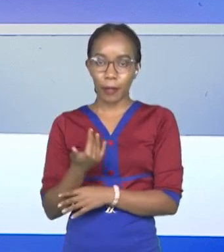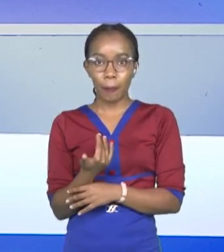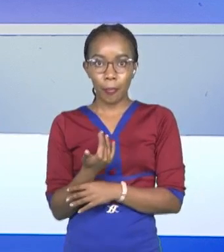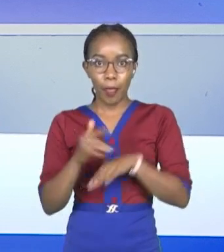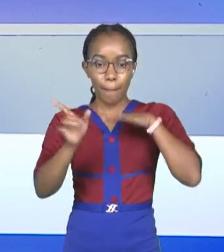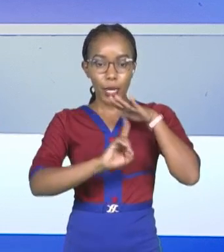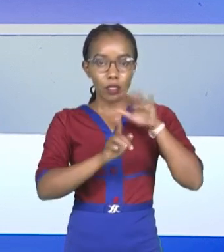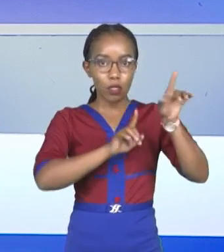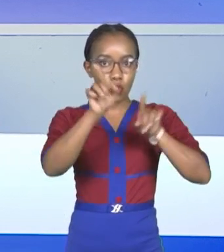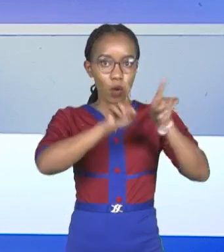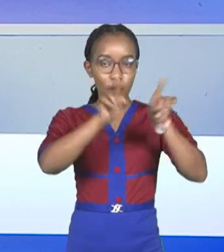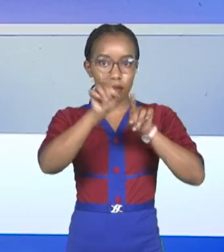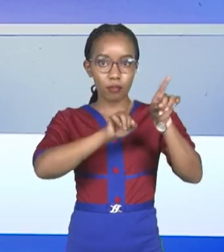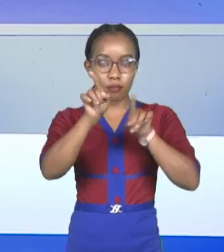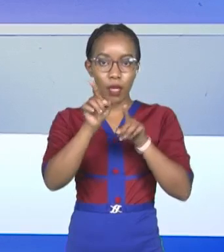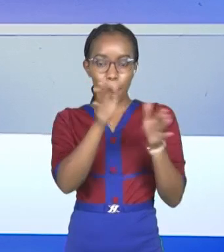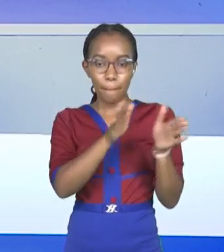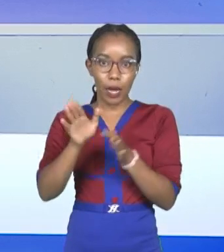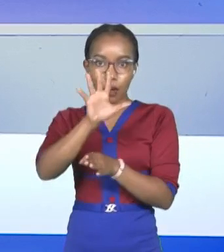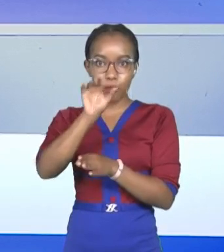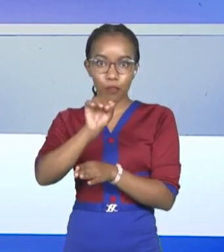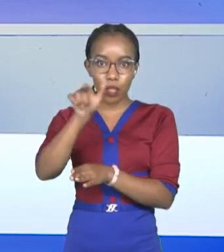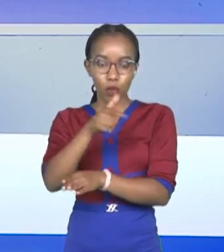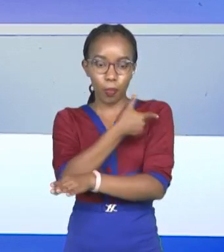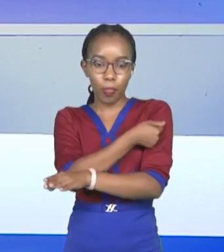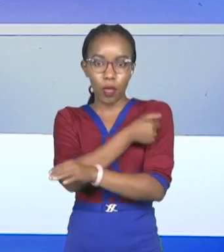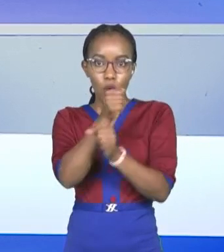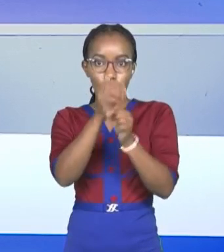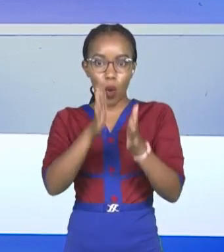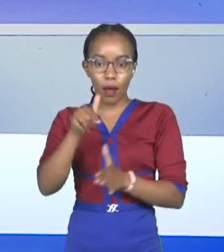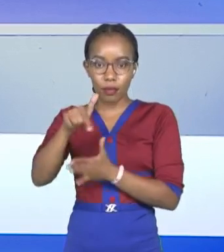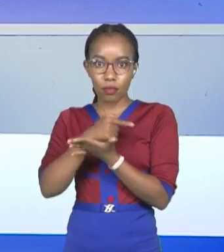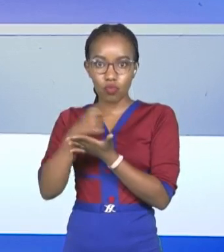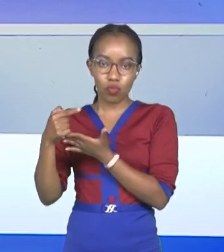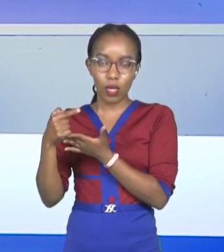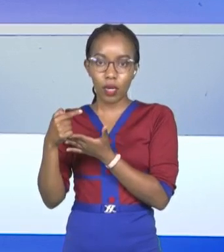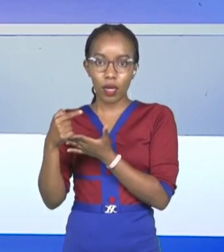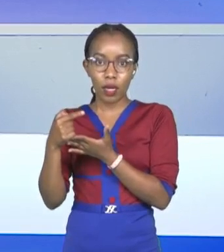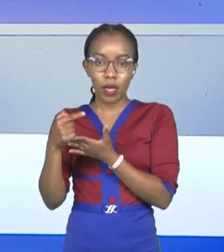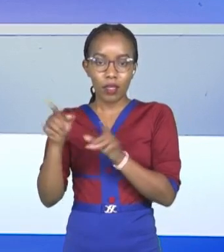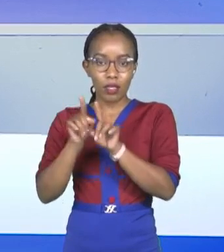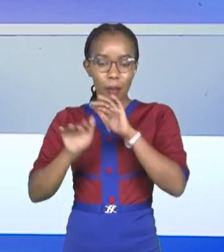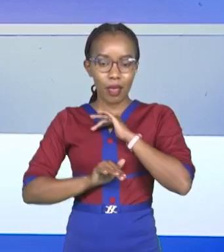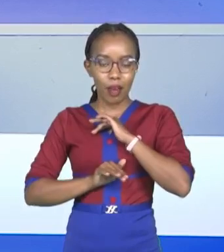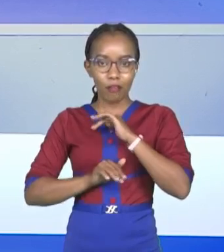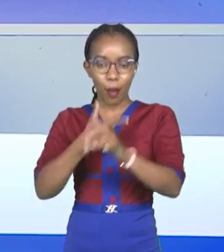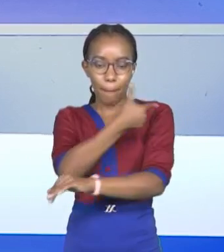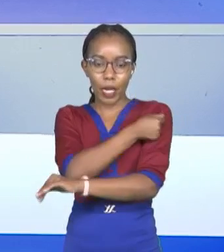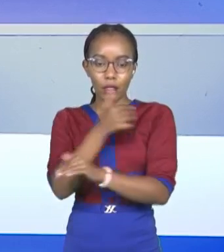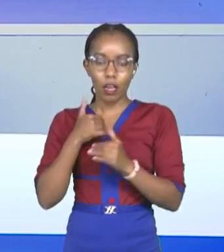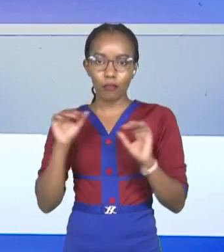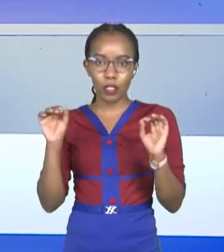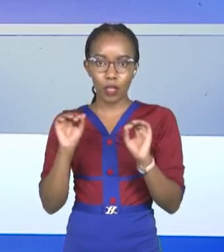The Ministry of Tourism plans to vaccinate 50,000 workers by the end of the week amidst troubles of minimum supply of the ASTRAZENECA